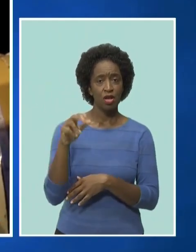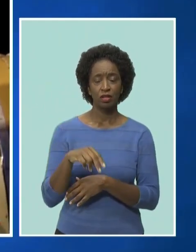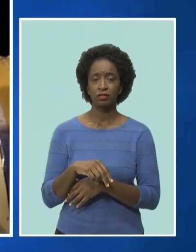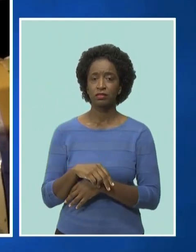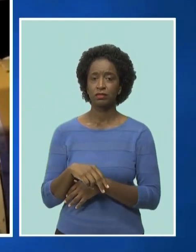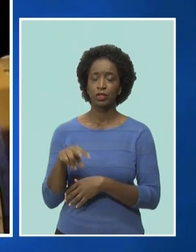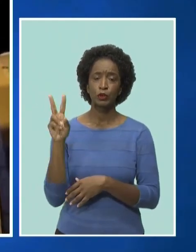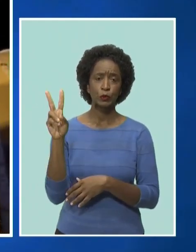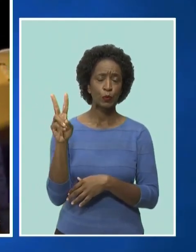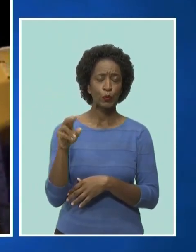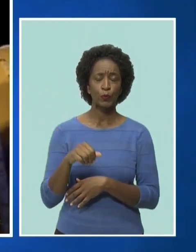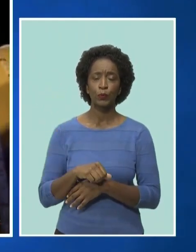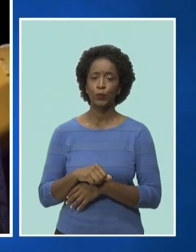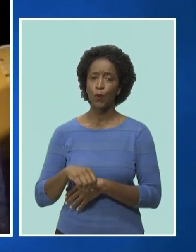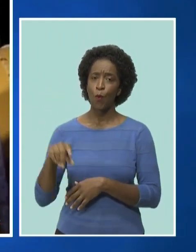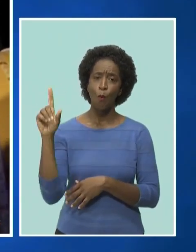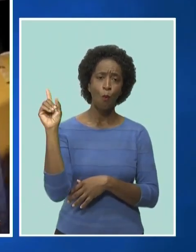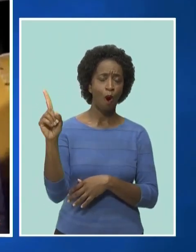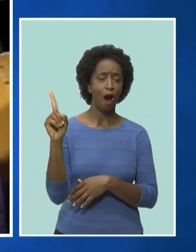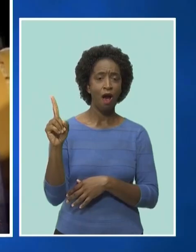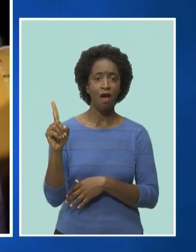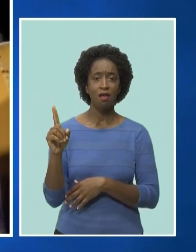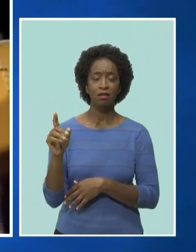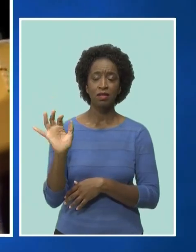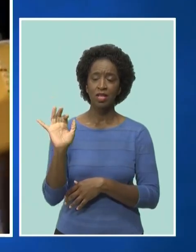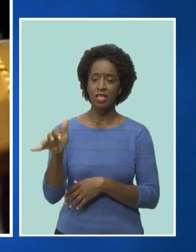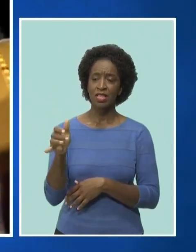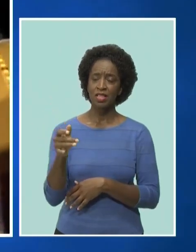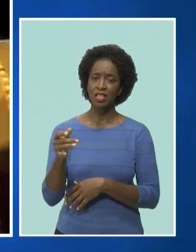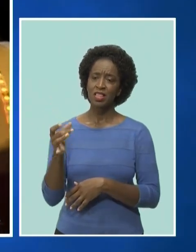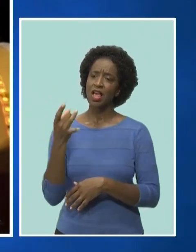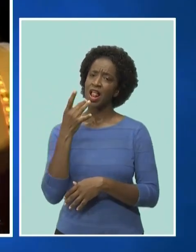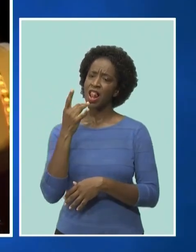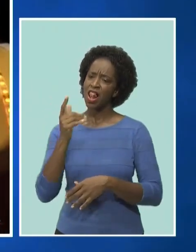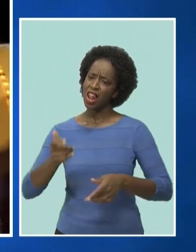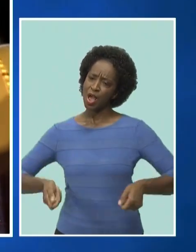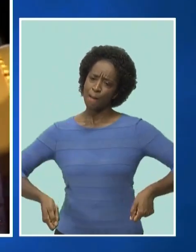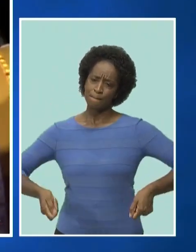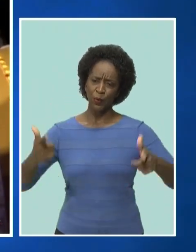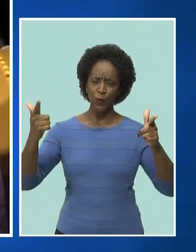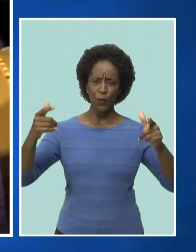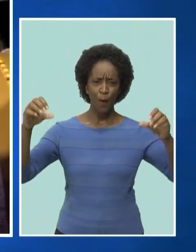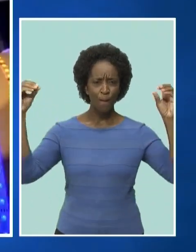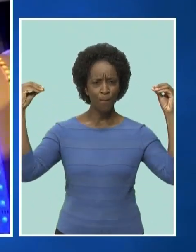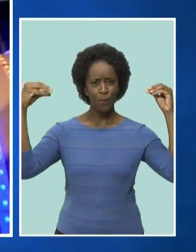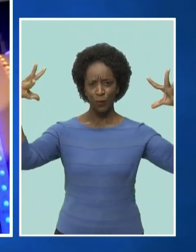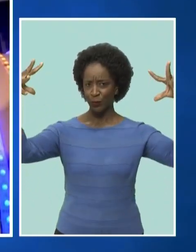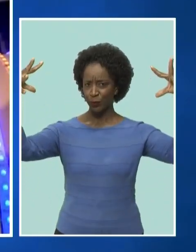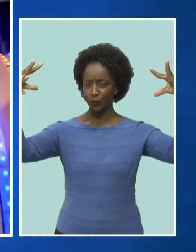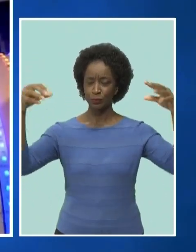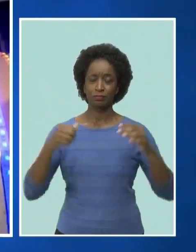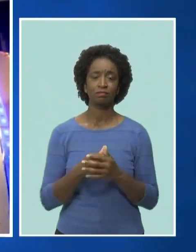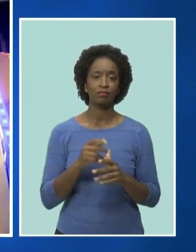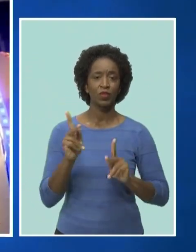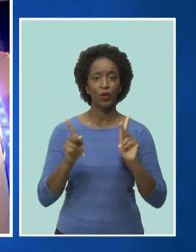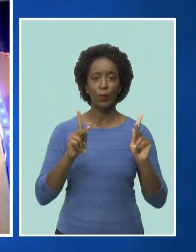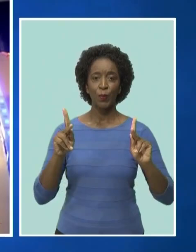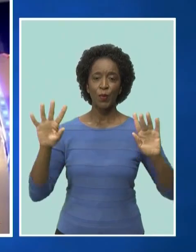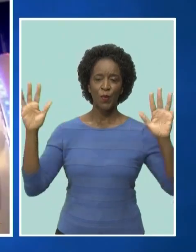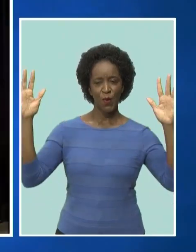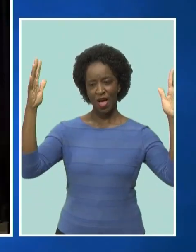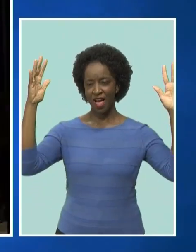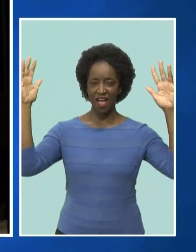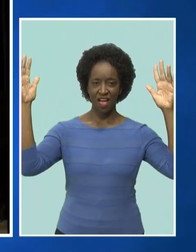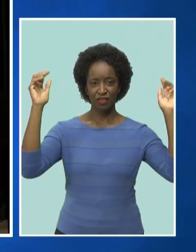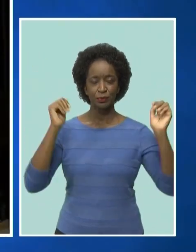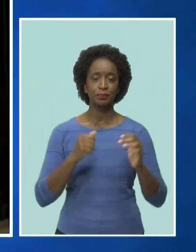3, 2, 1. Flick the switch. There we go. And the